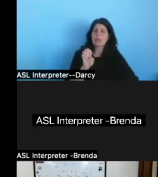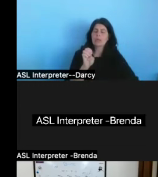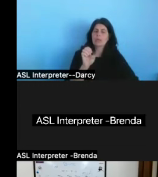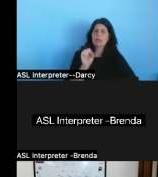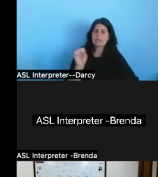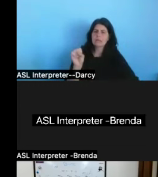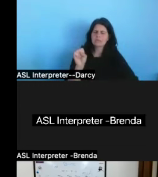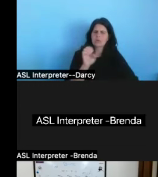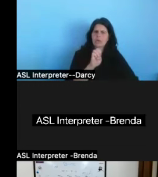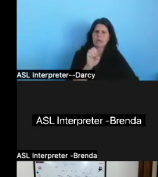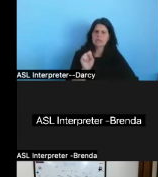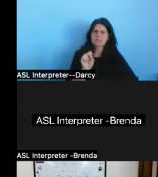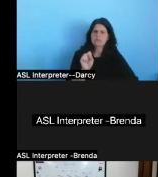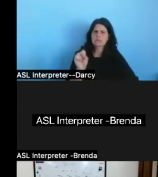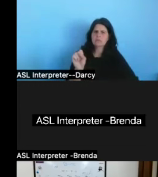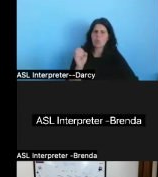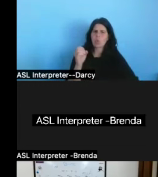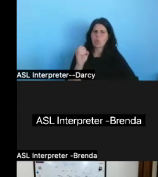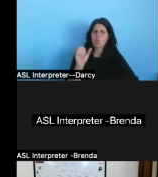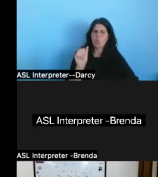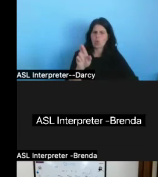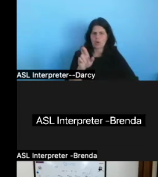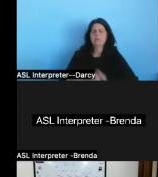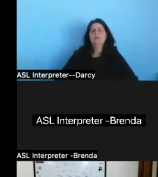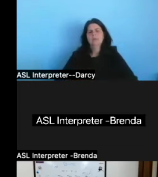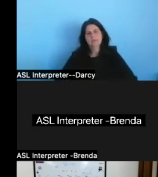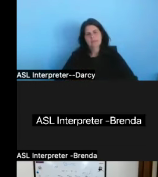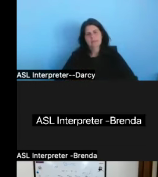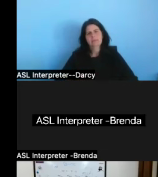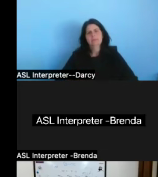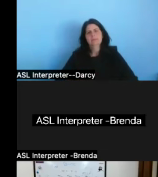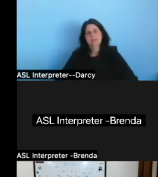ESOR. So yeah, if you just